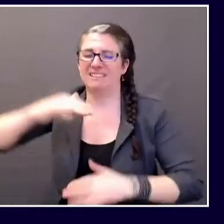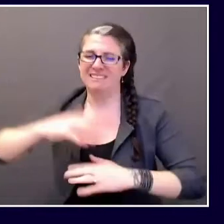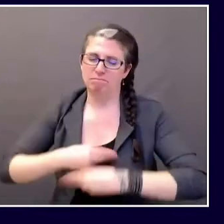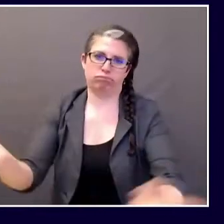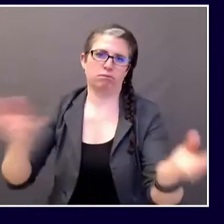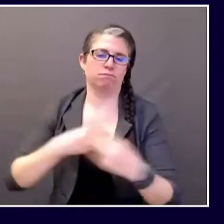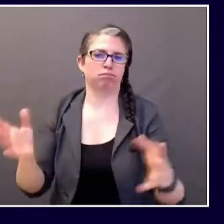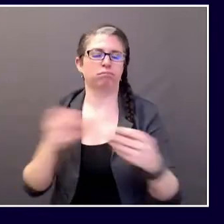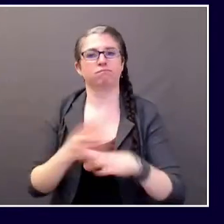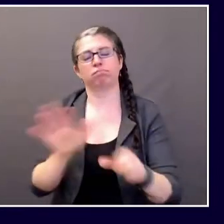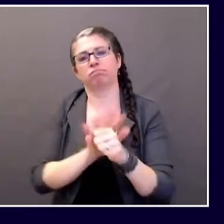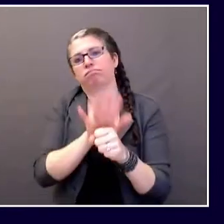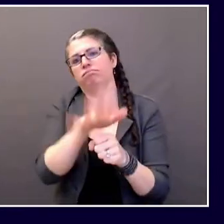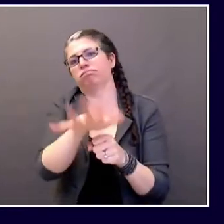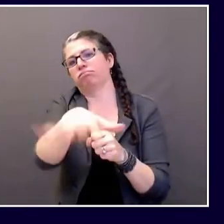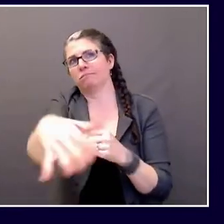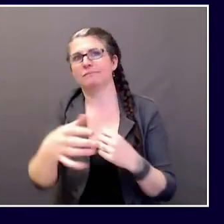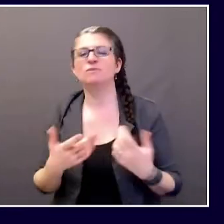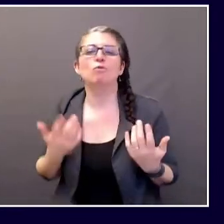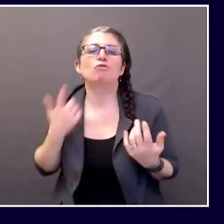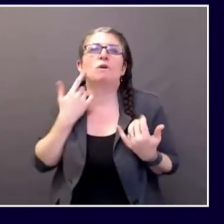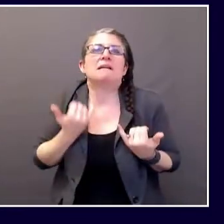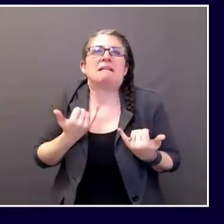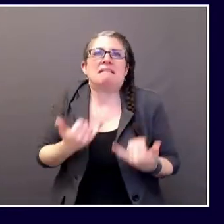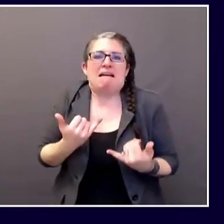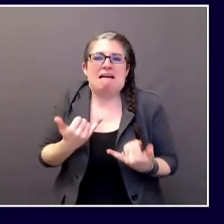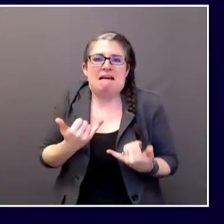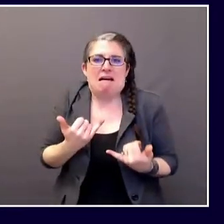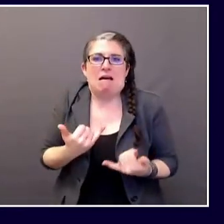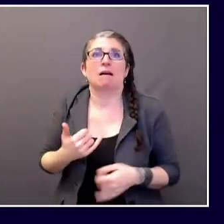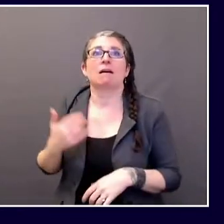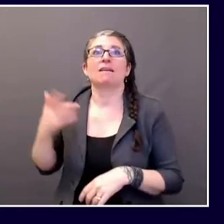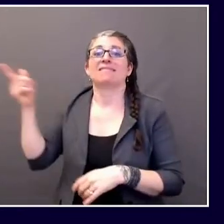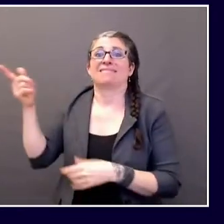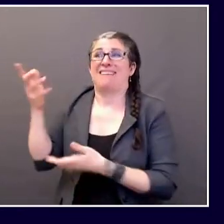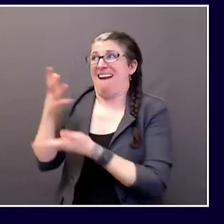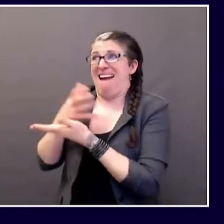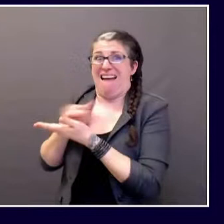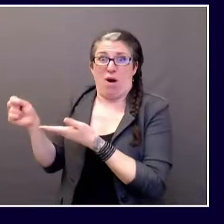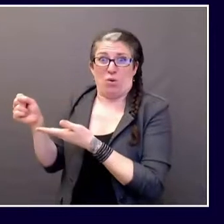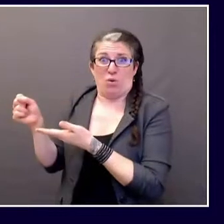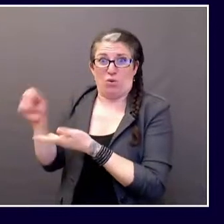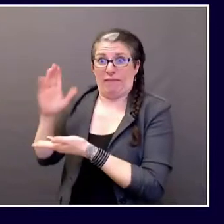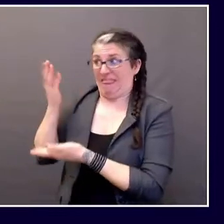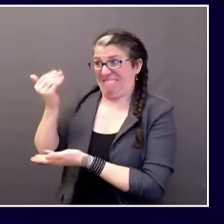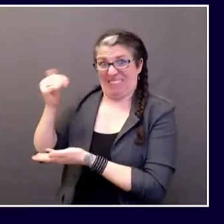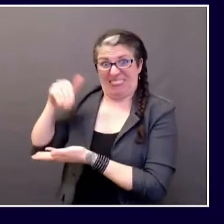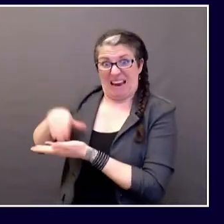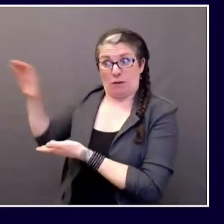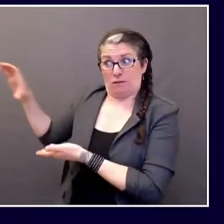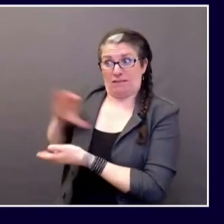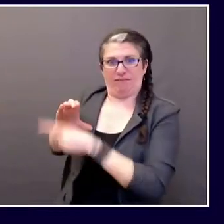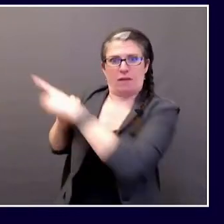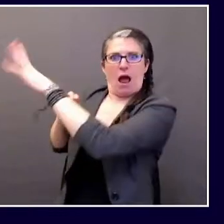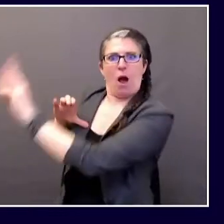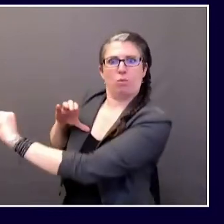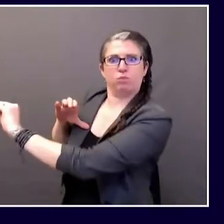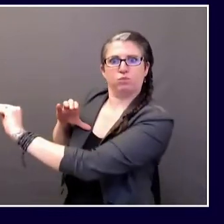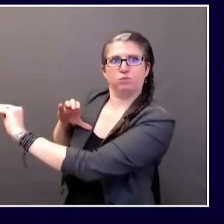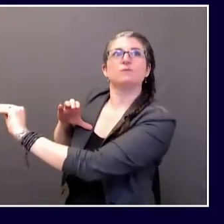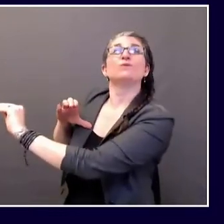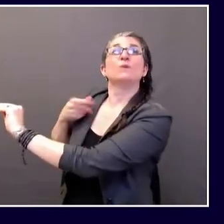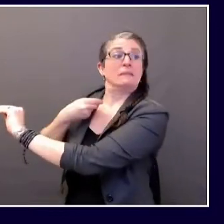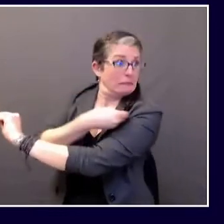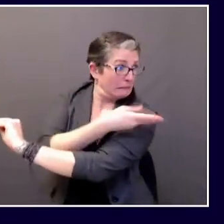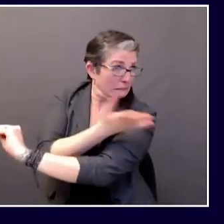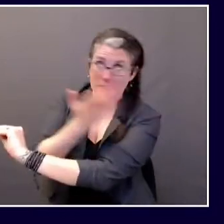the supply of that vaccine looks like for all of us in the state for the next few weeks. Once we have a better sense, because